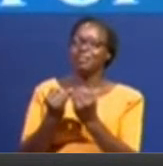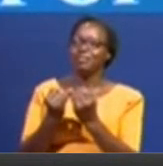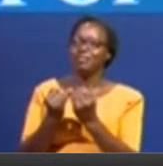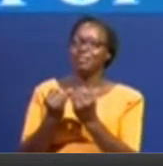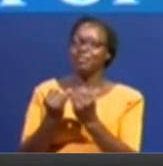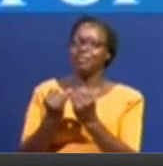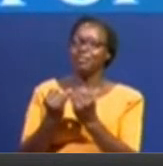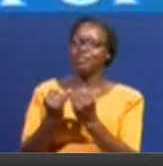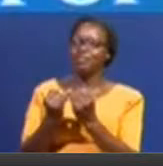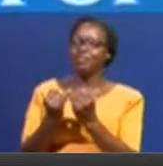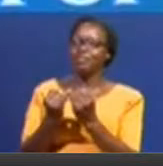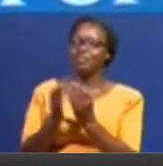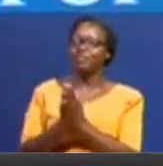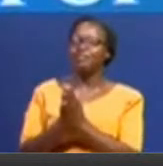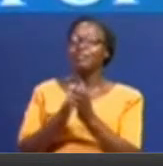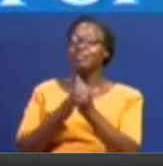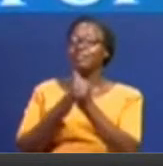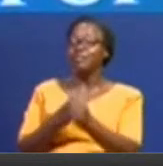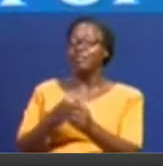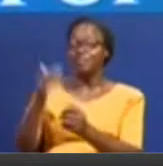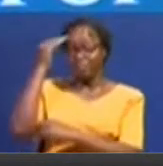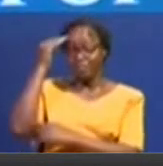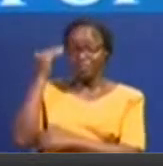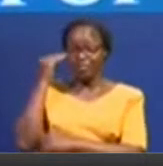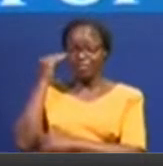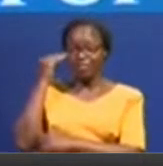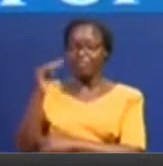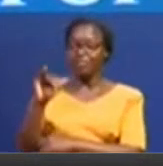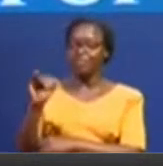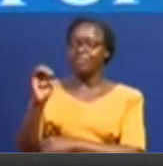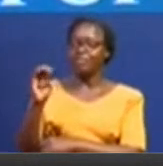that a lawyer be the head of Iebc.